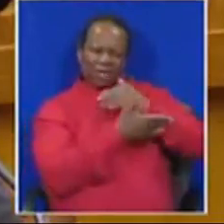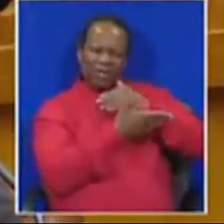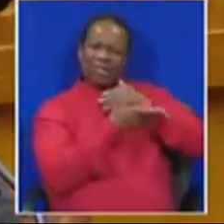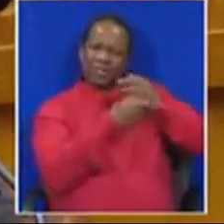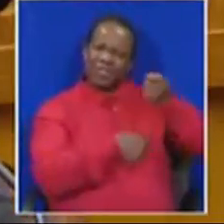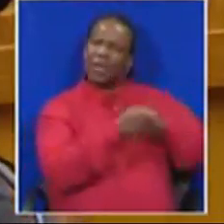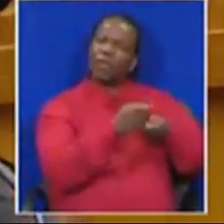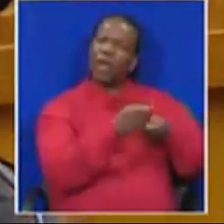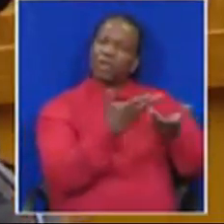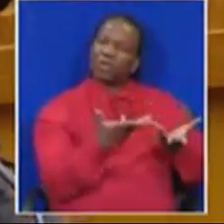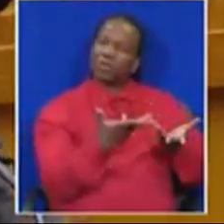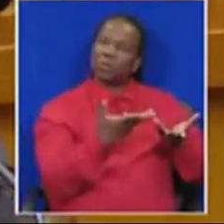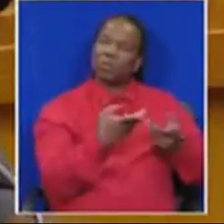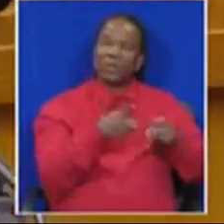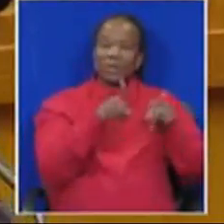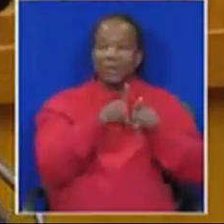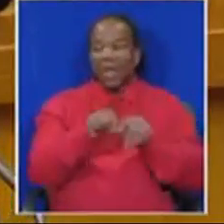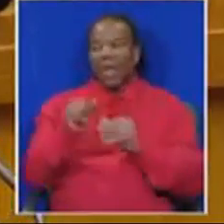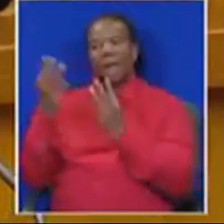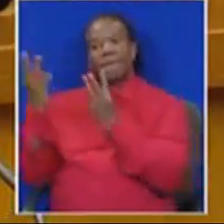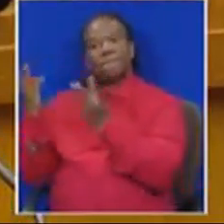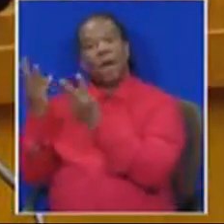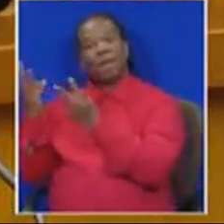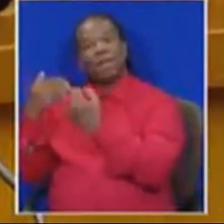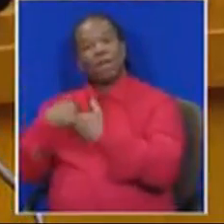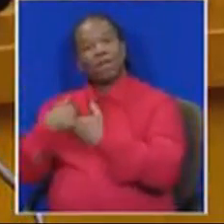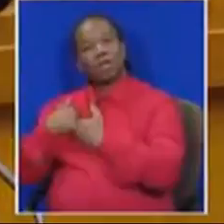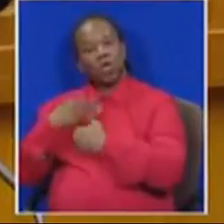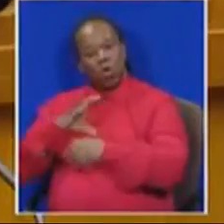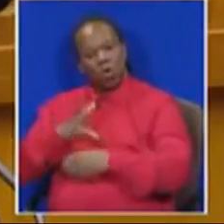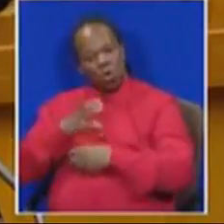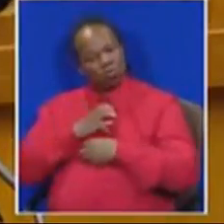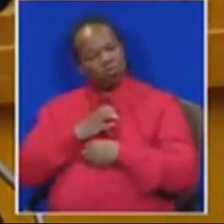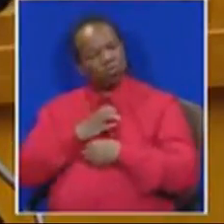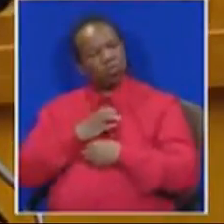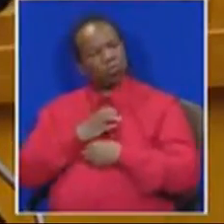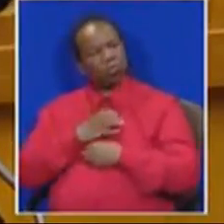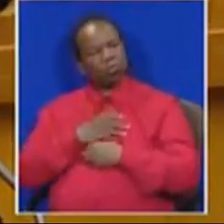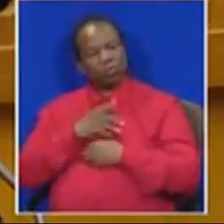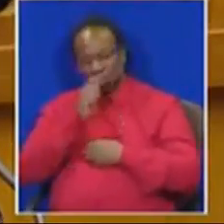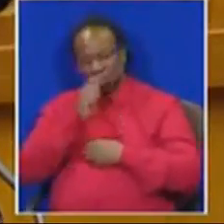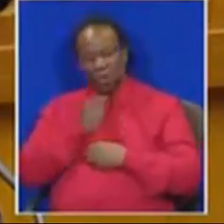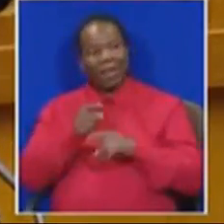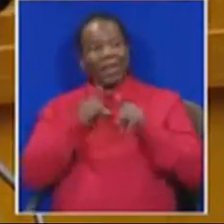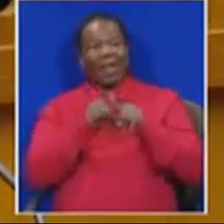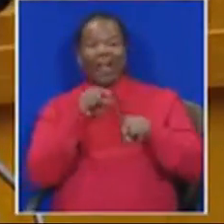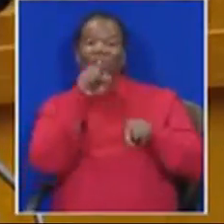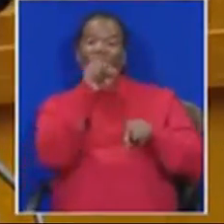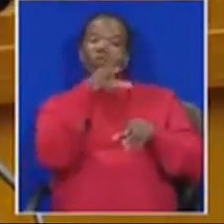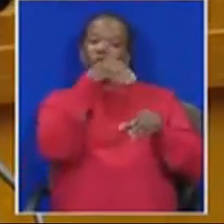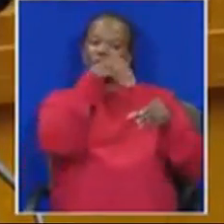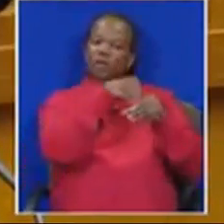public institutions is restored, and that those who are responsible for any wrongdoing should